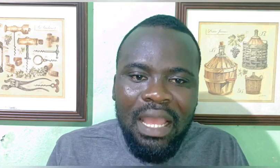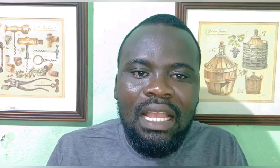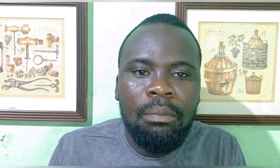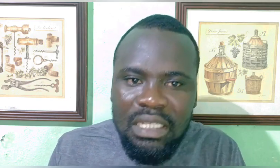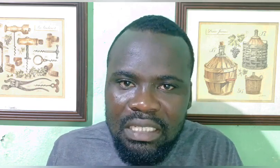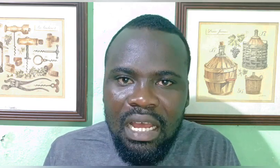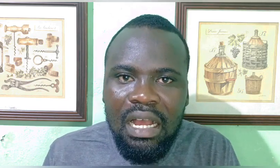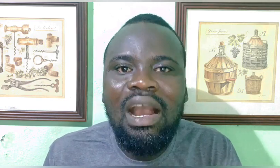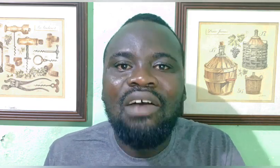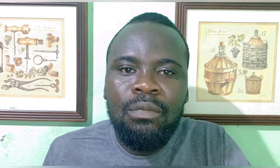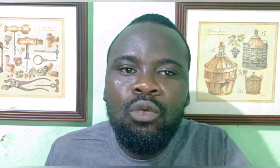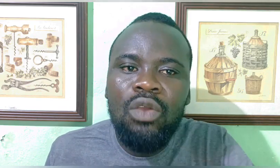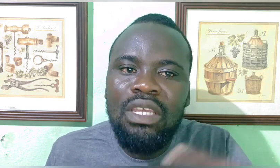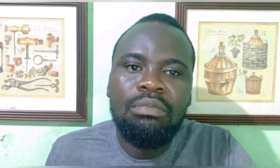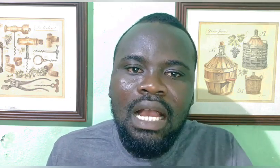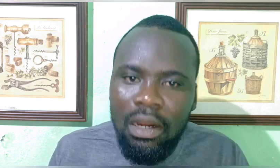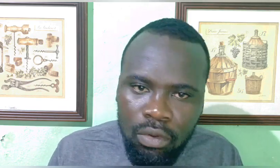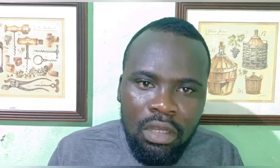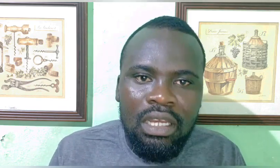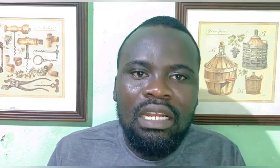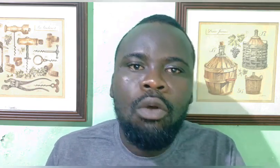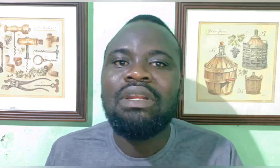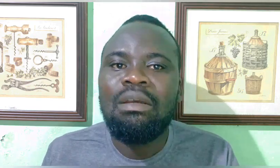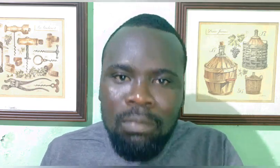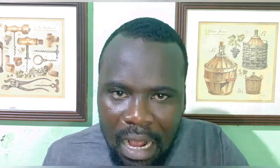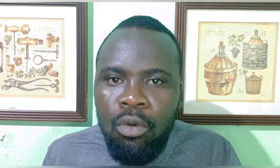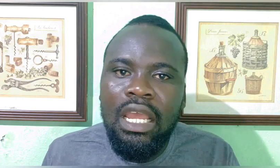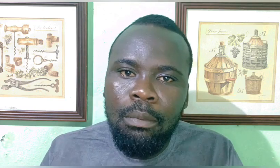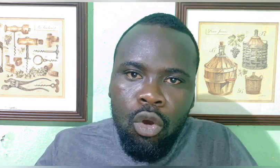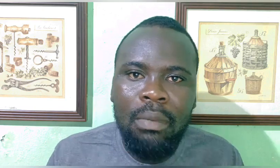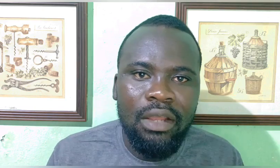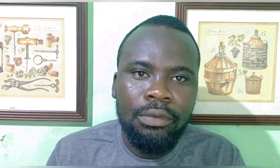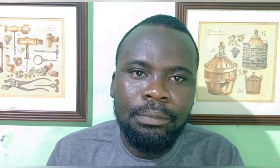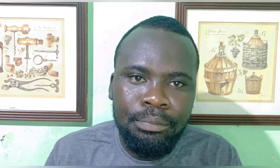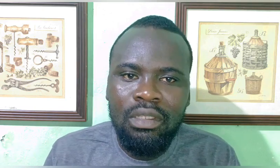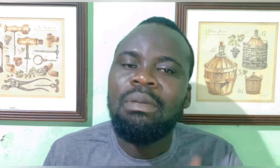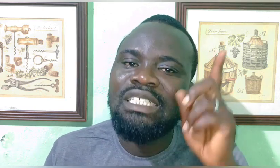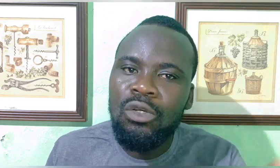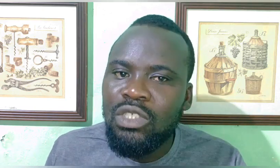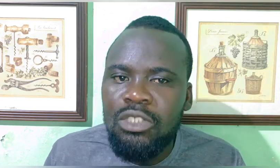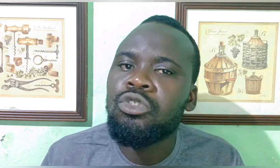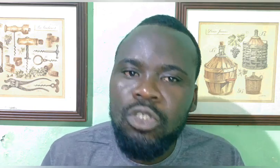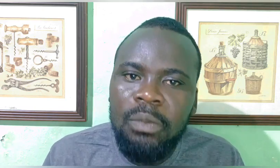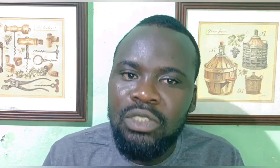to Oman companies now, I feel be quite we be ano. Now Oman they come on their bro Oman. The best